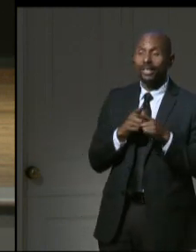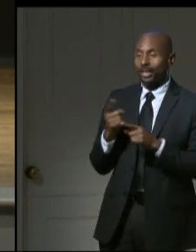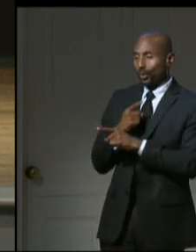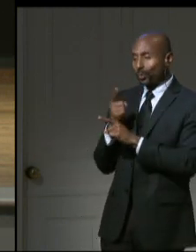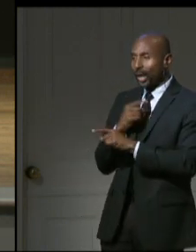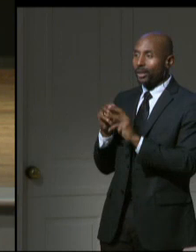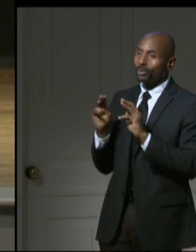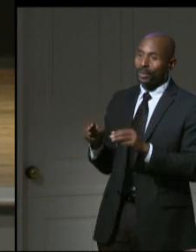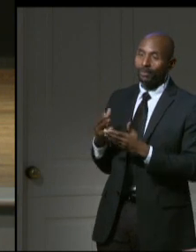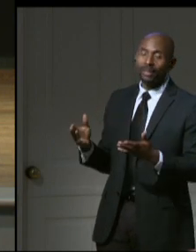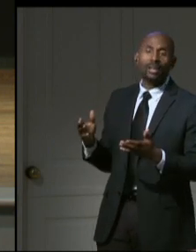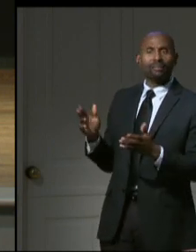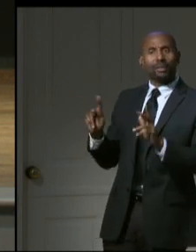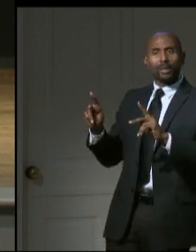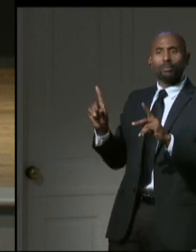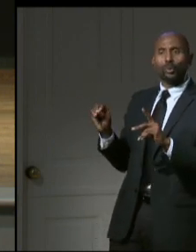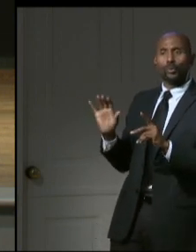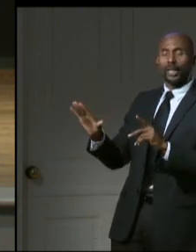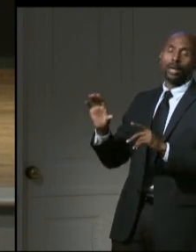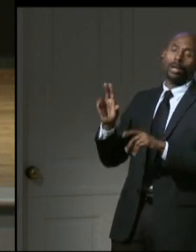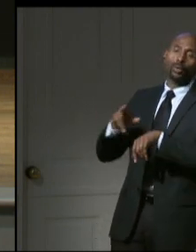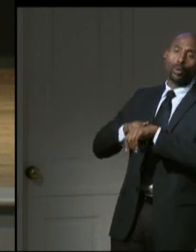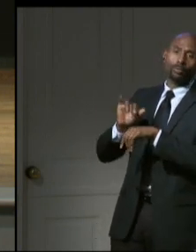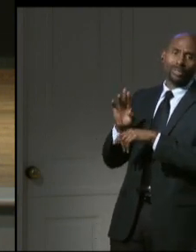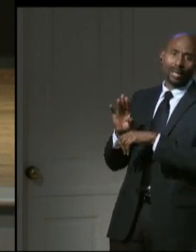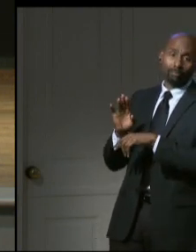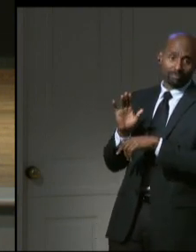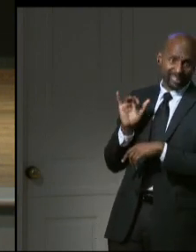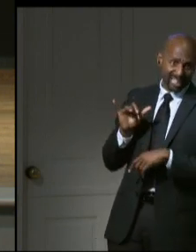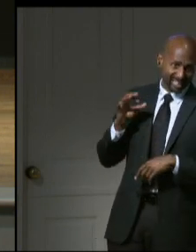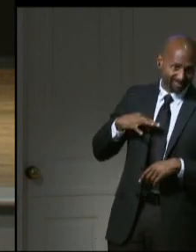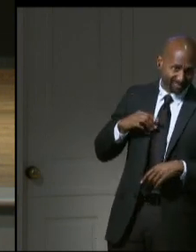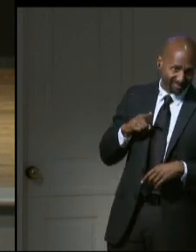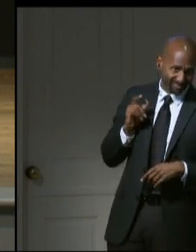doing their normal jobs. So, was that helpful?